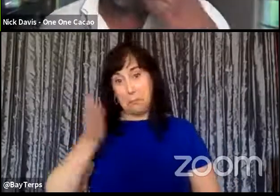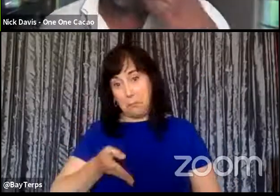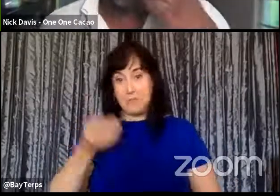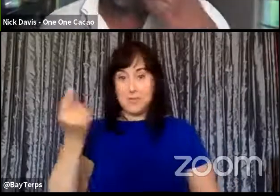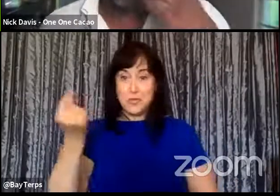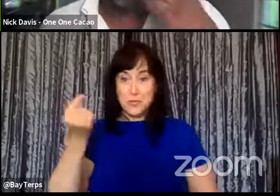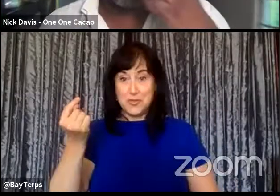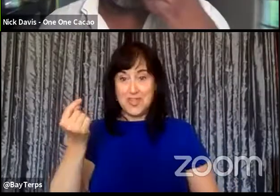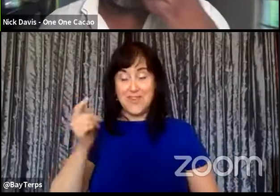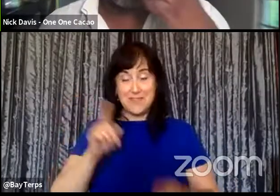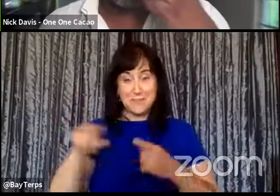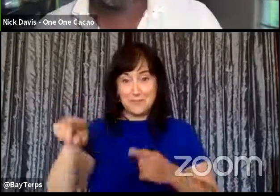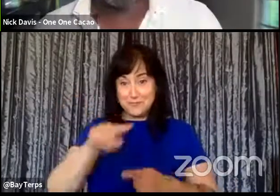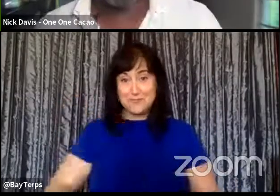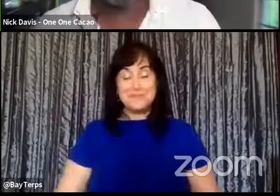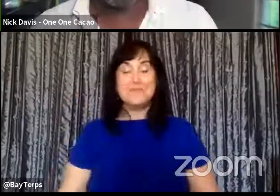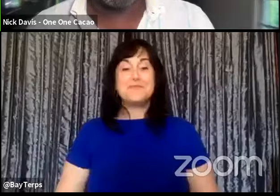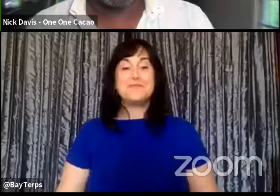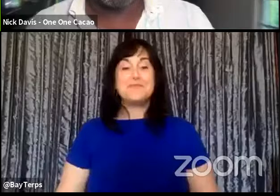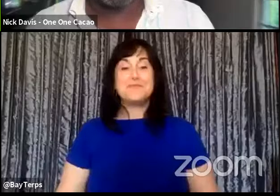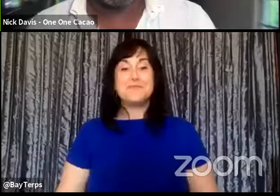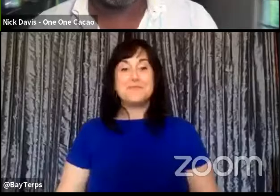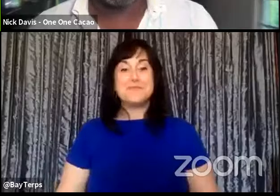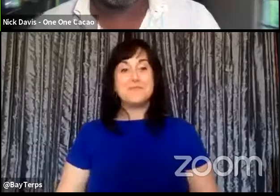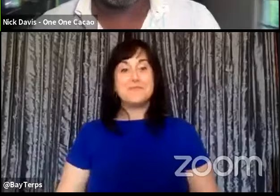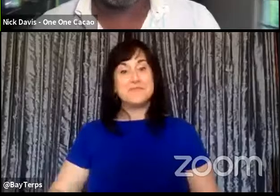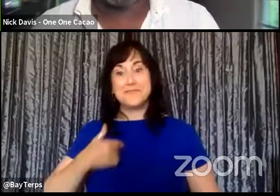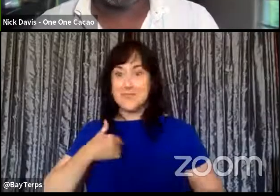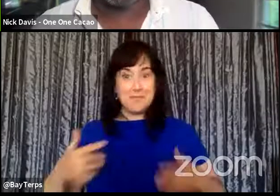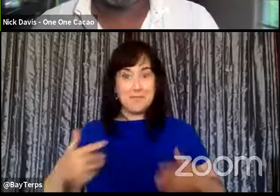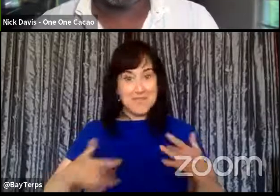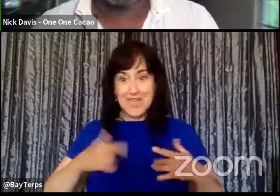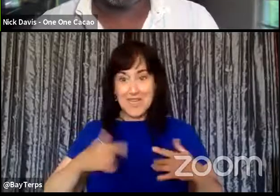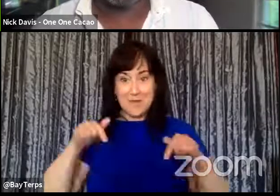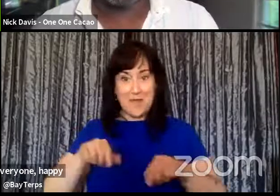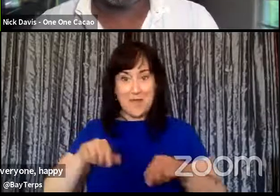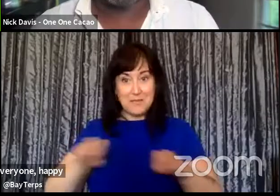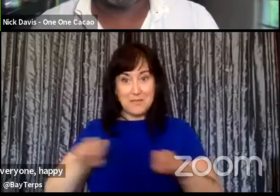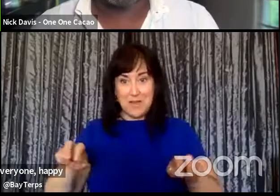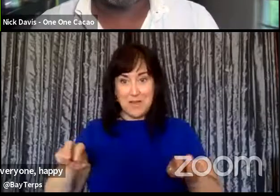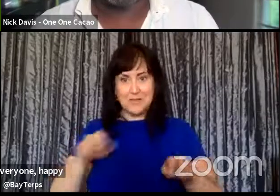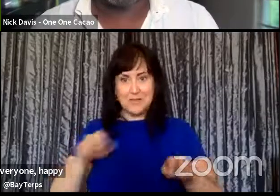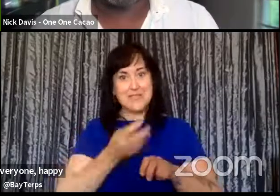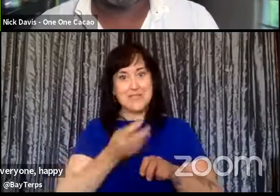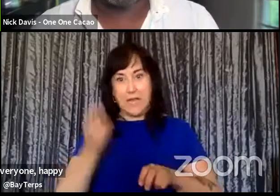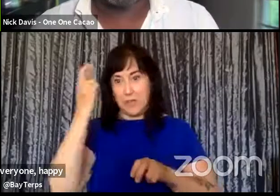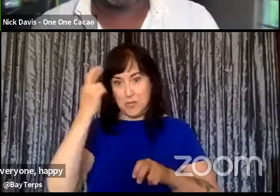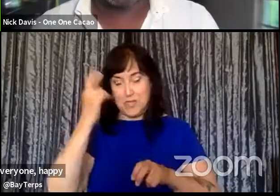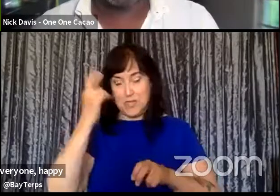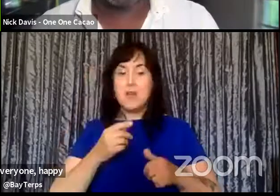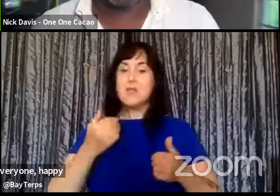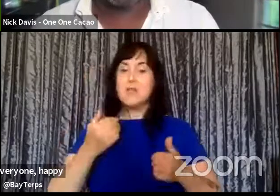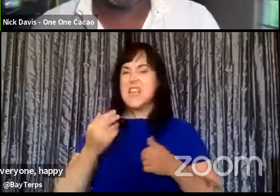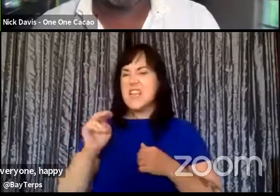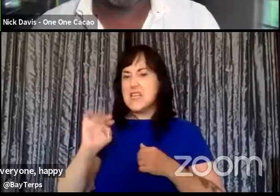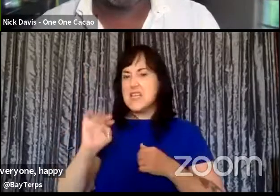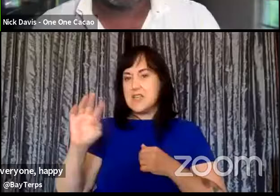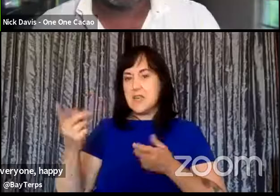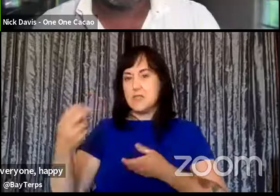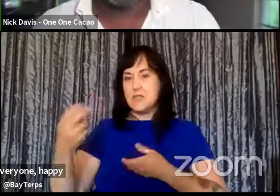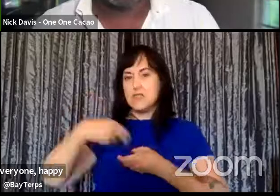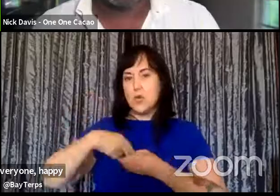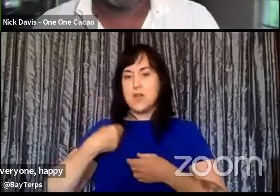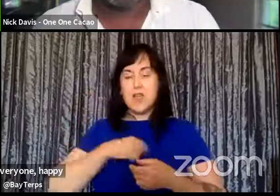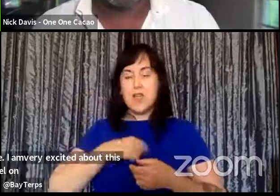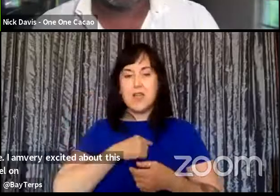Monday/Tuesday to everyone. I'm very, very excited about this panel on a number of levels. We had Nick join us for what was